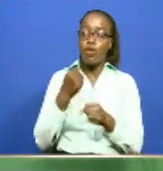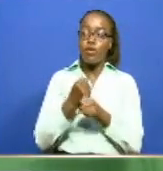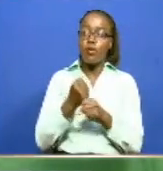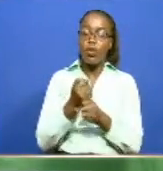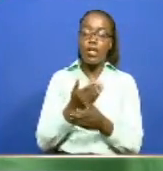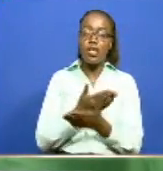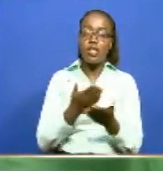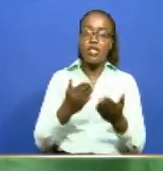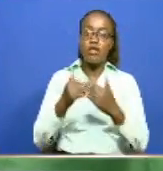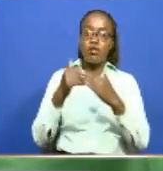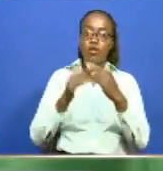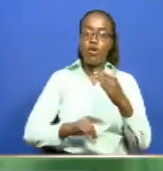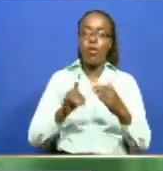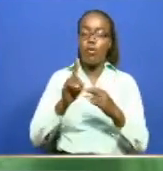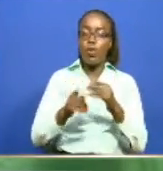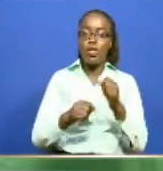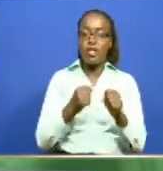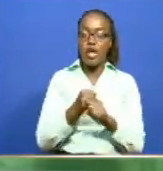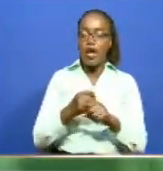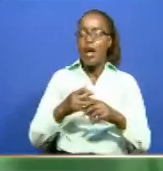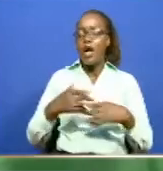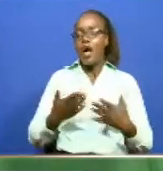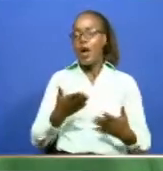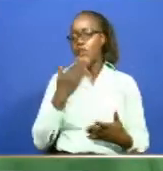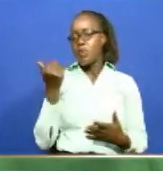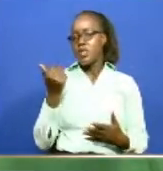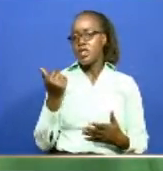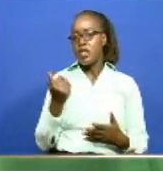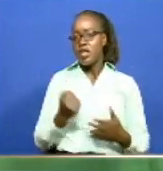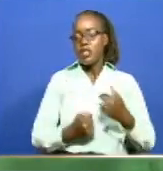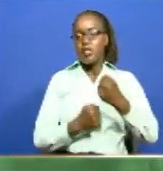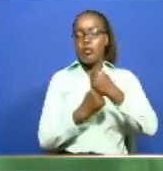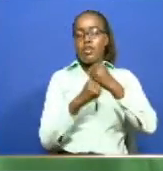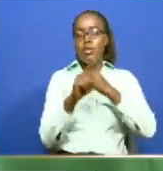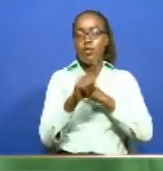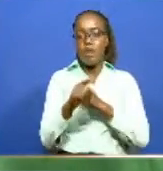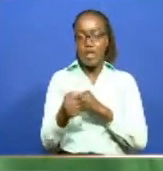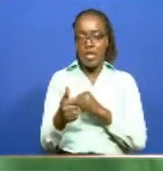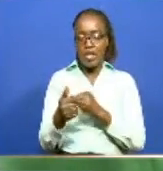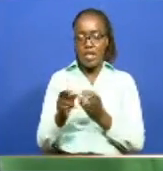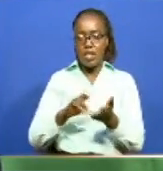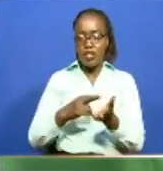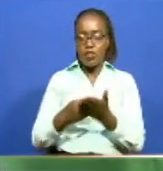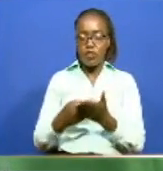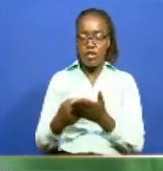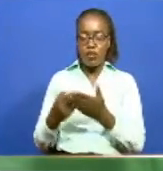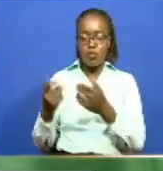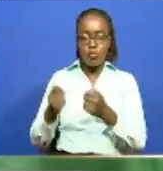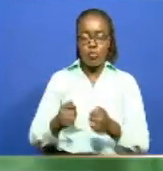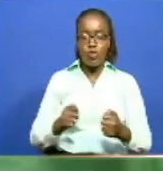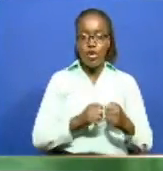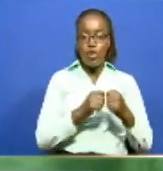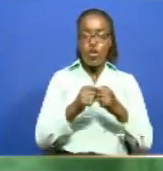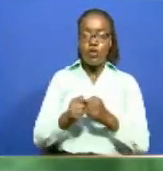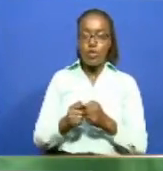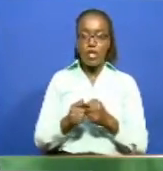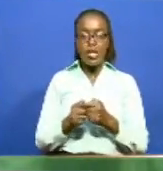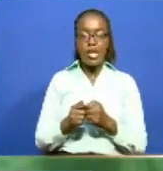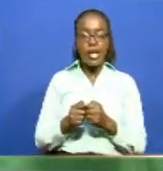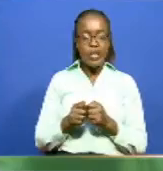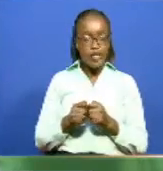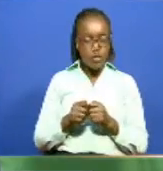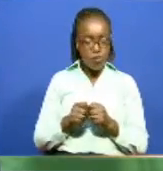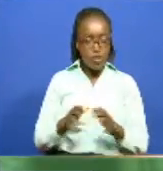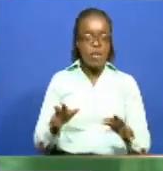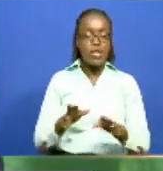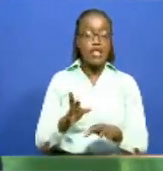than 1 year. How best can we do it? By joining hands, pooling our resources together, spreading the risk. And with that, there's